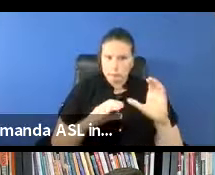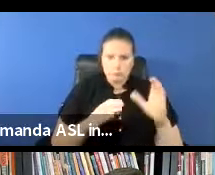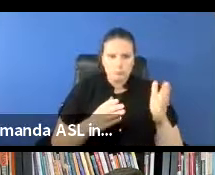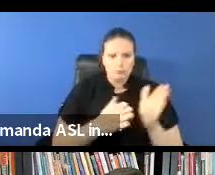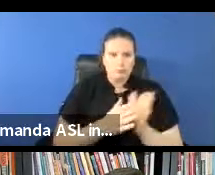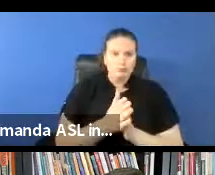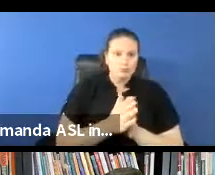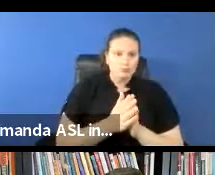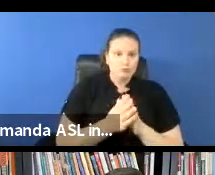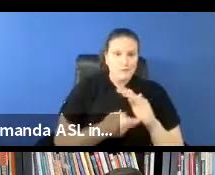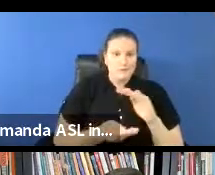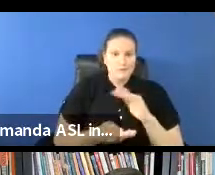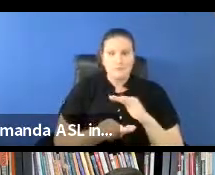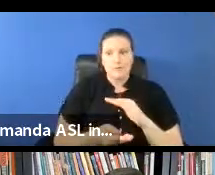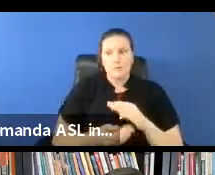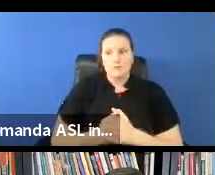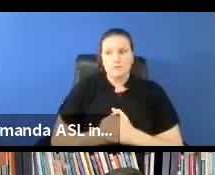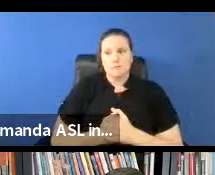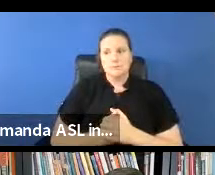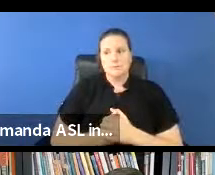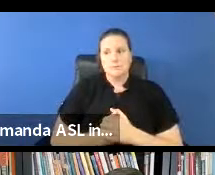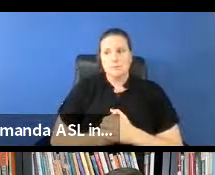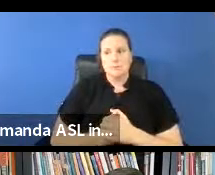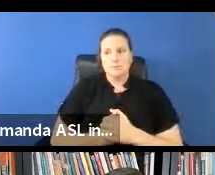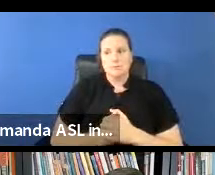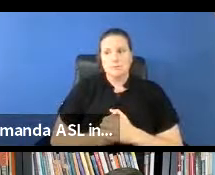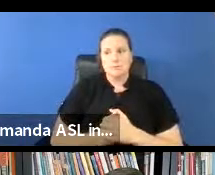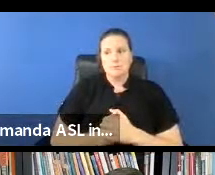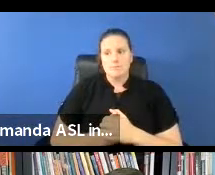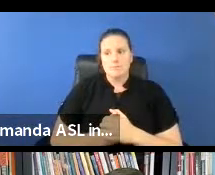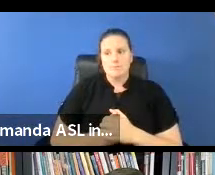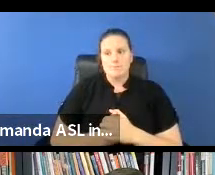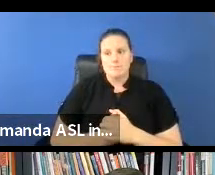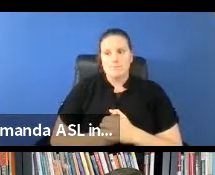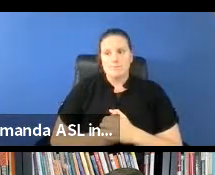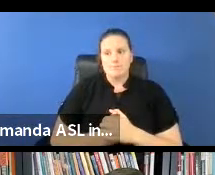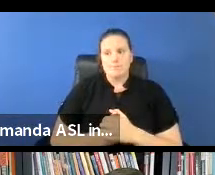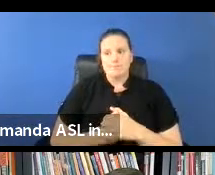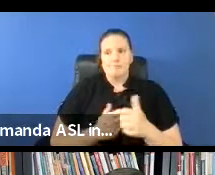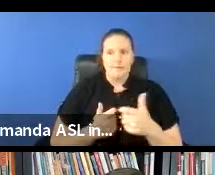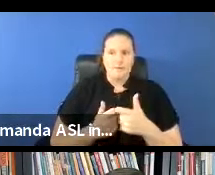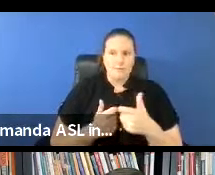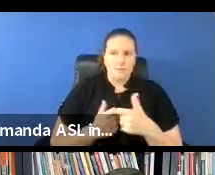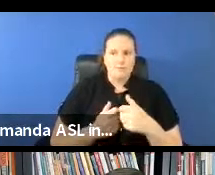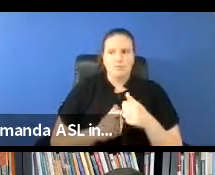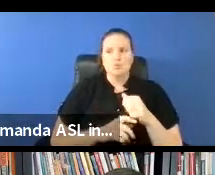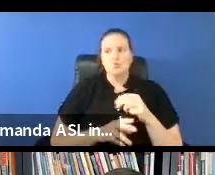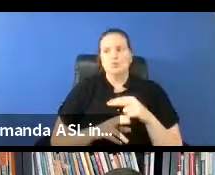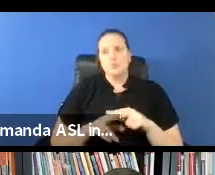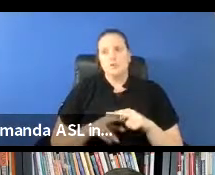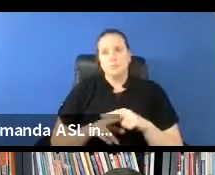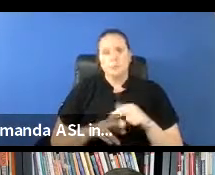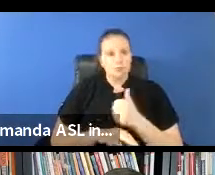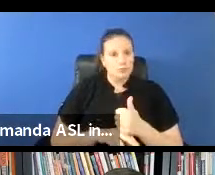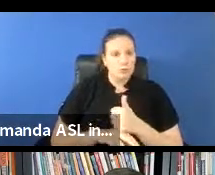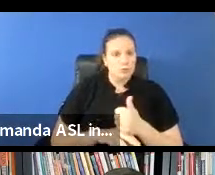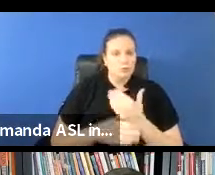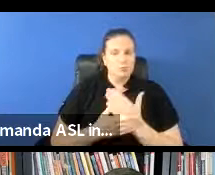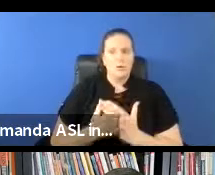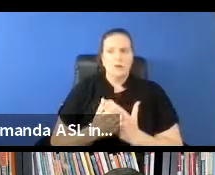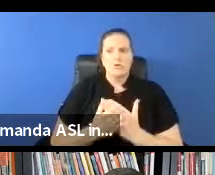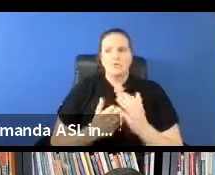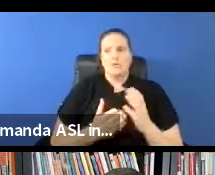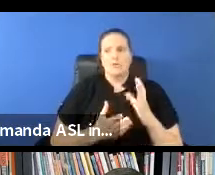incentivize kind of like electrification of the transportation sector, kind of consistent with some